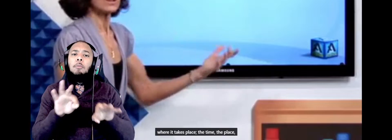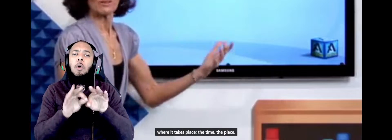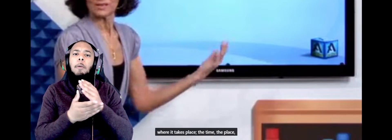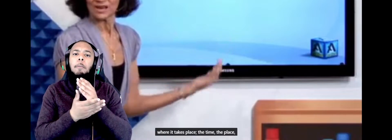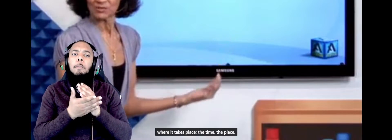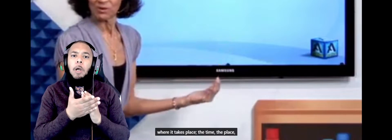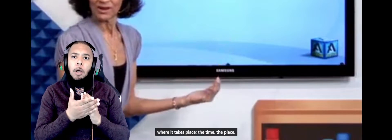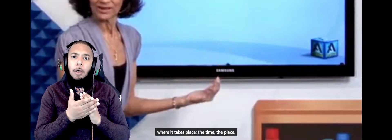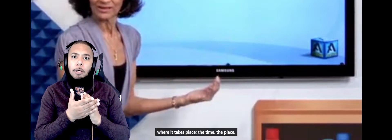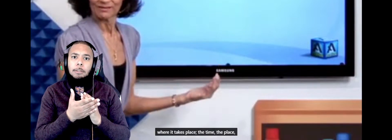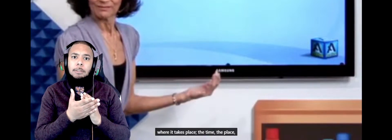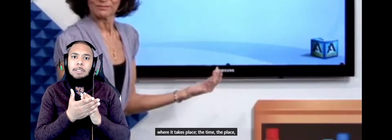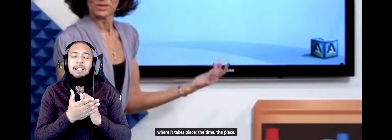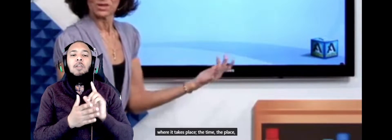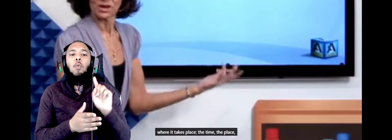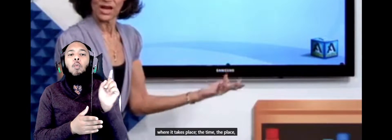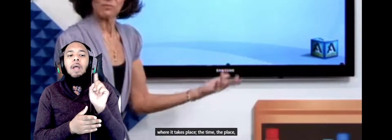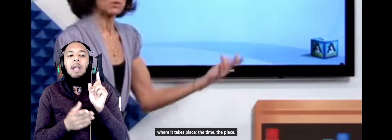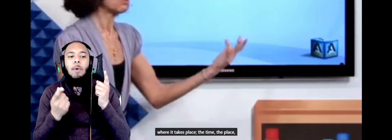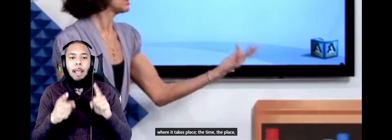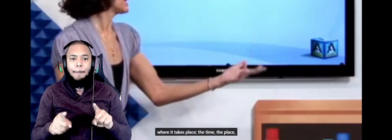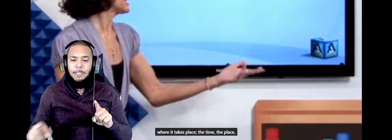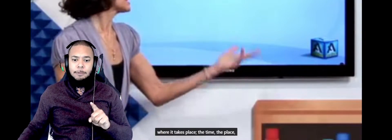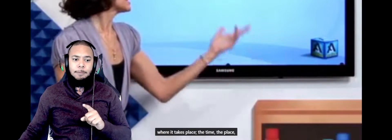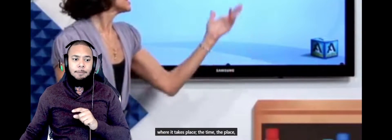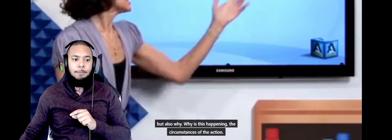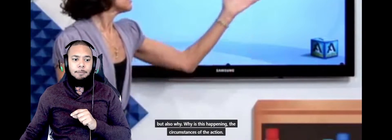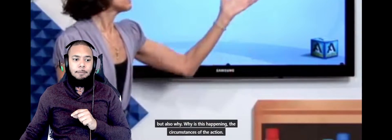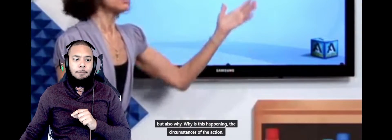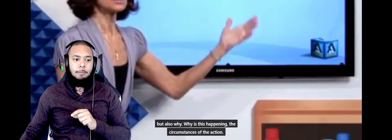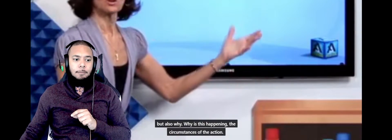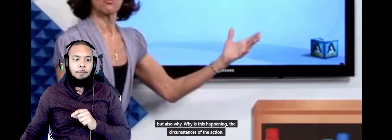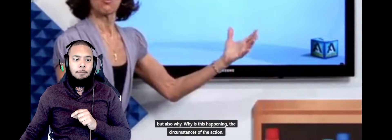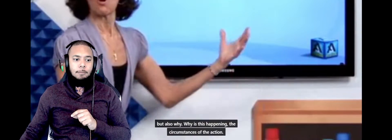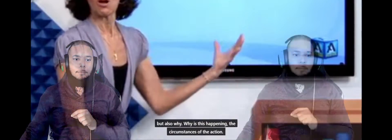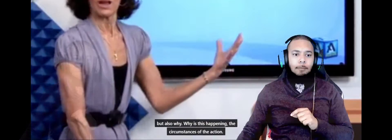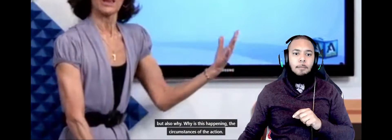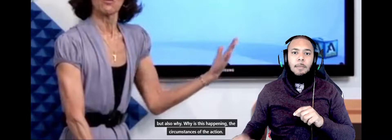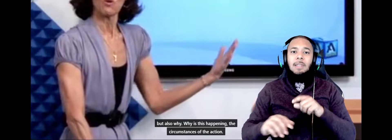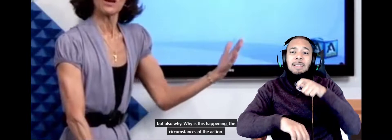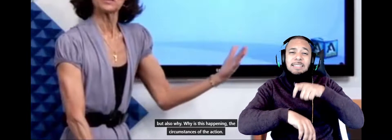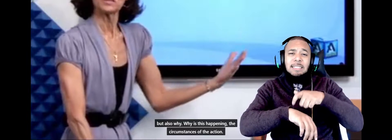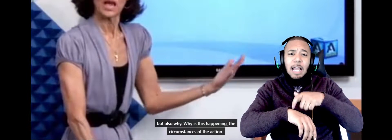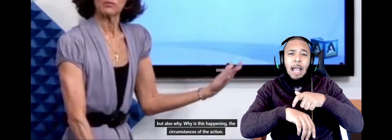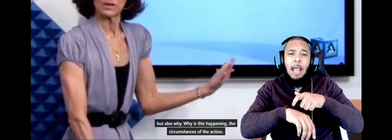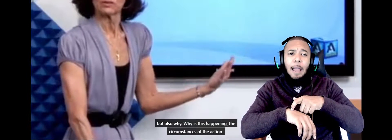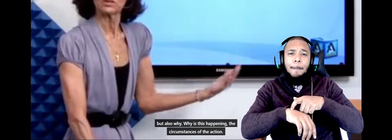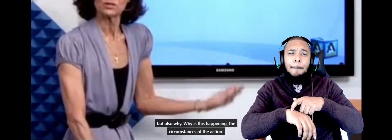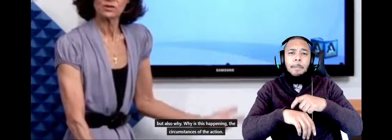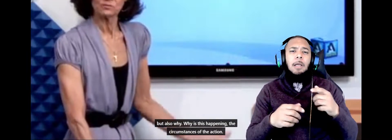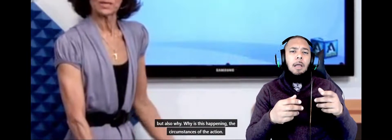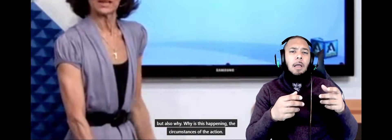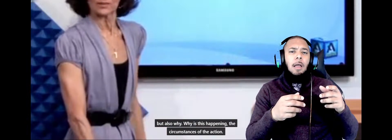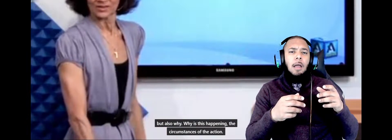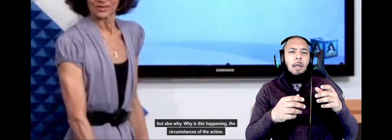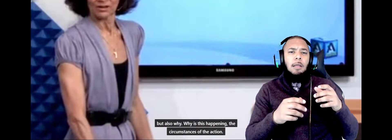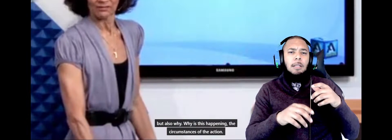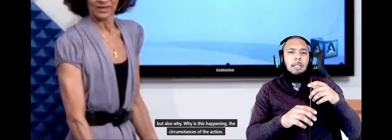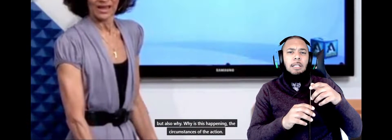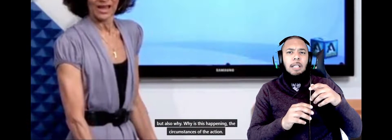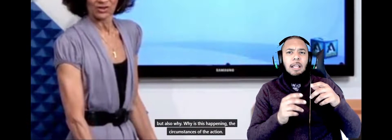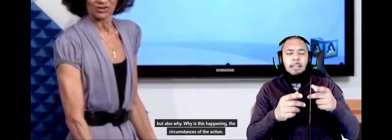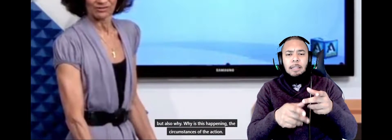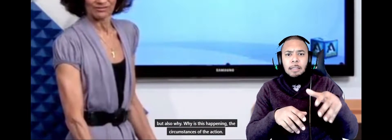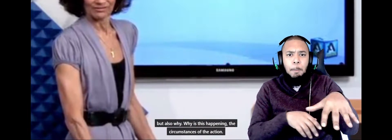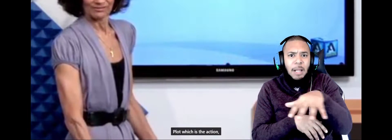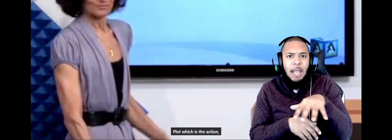is where it takes place, the time, the place, but also why. Why is this happening? The circumstances of